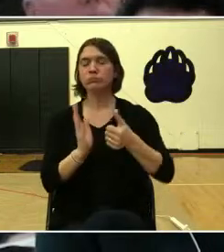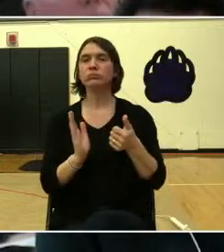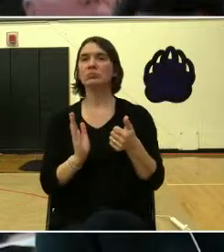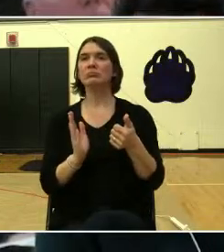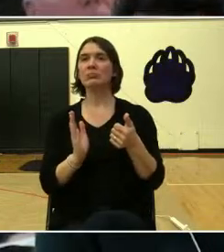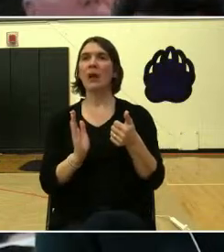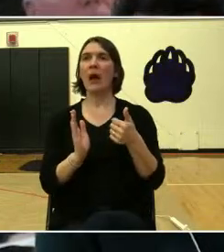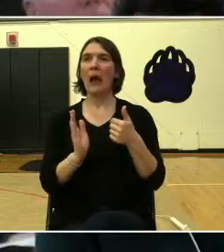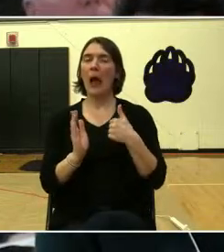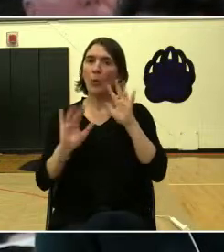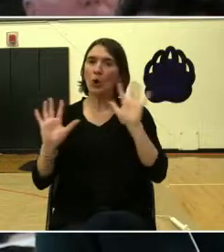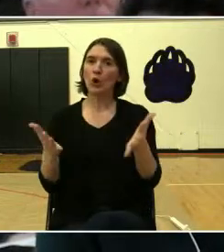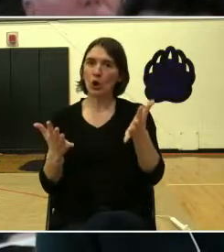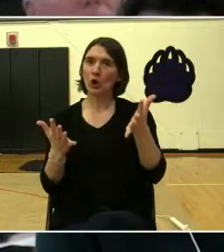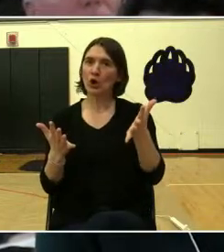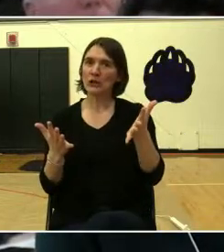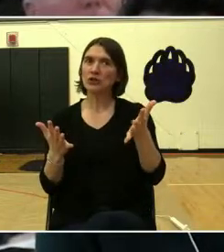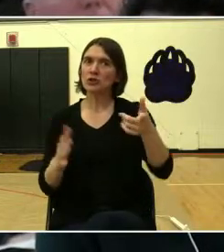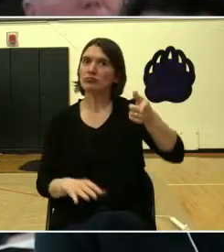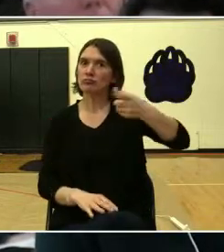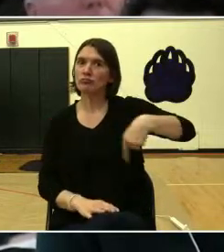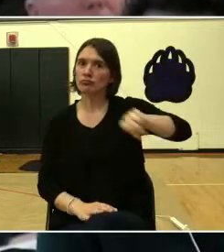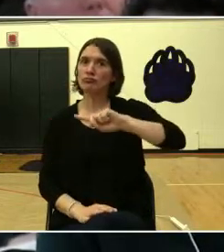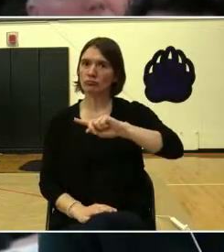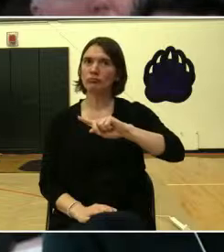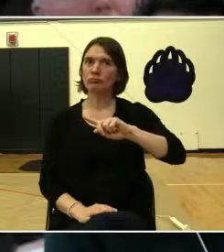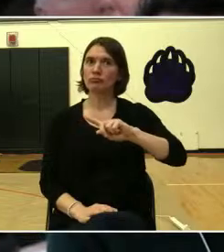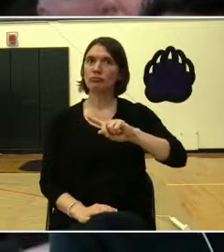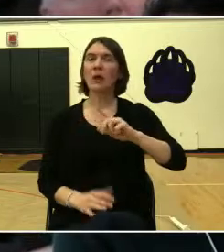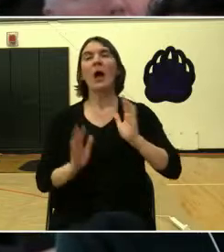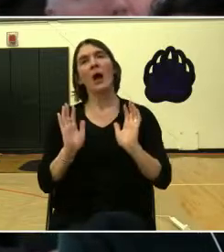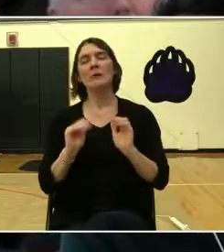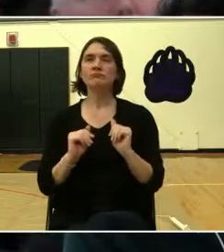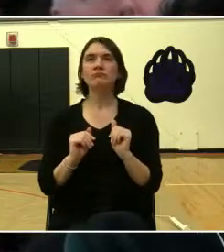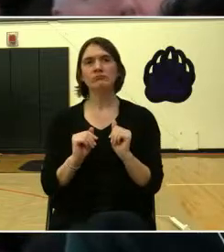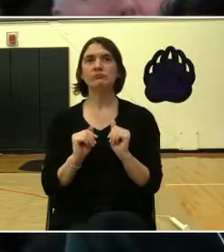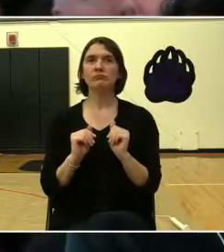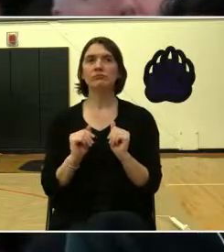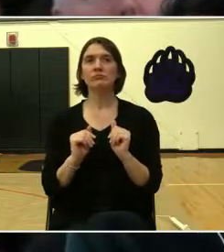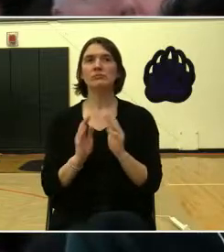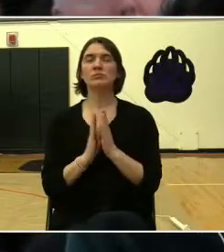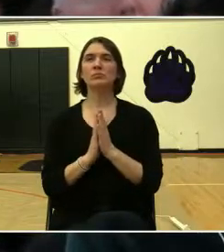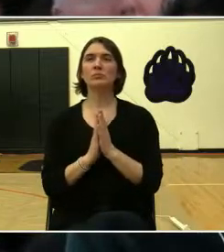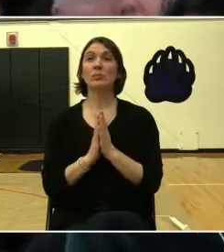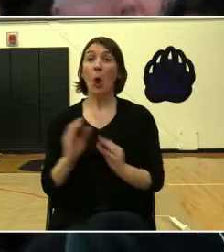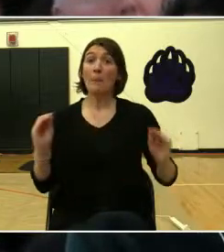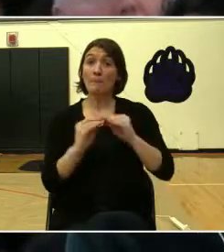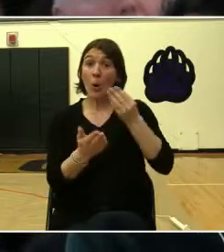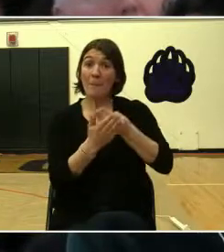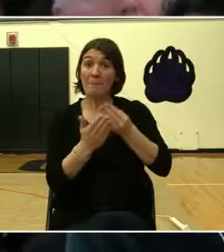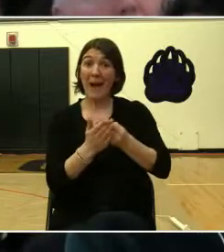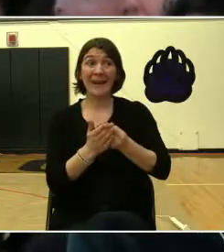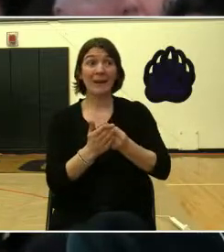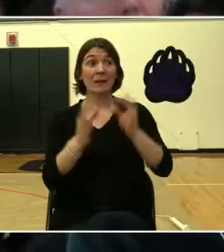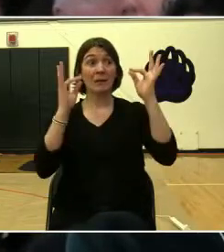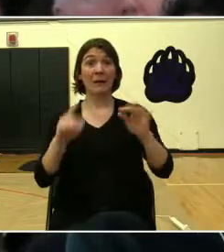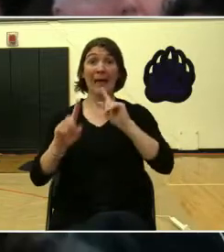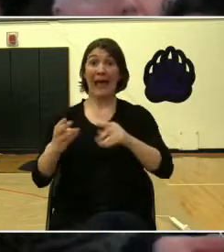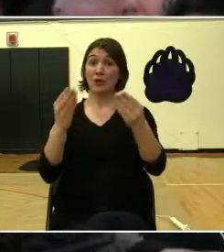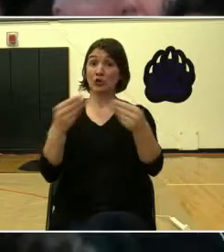I would encourage um not that more money would